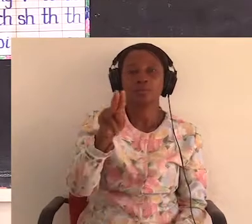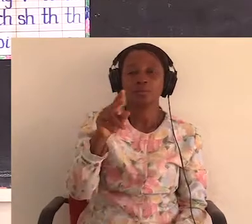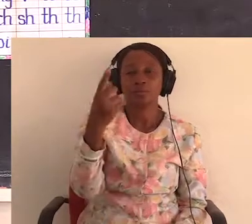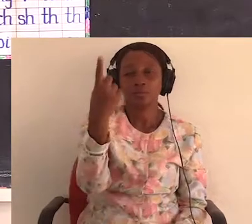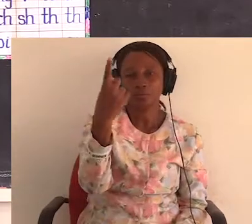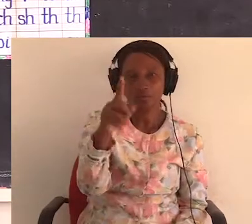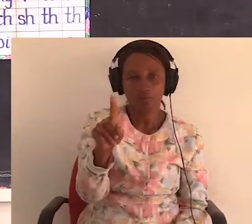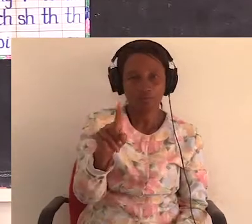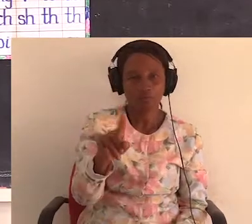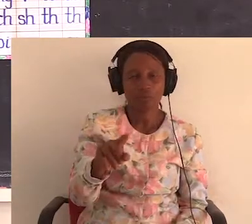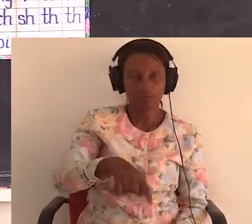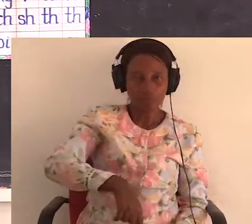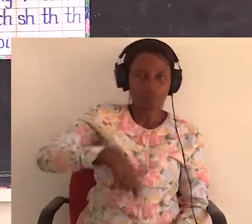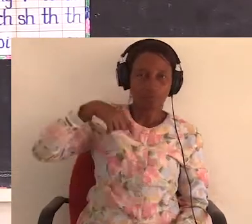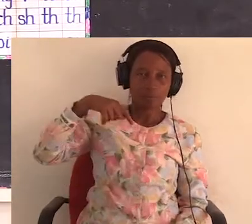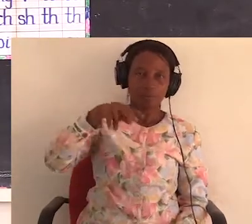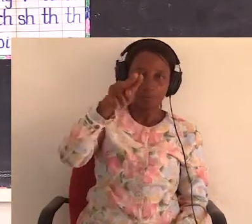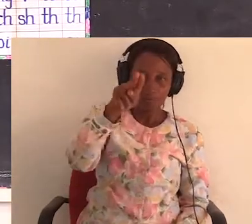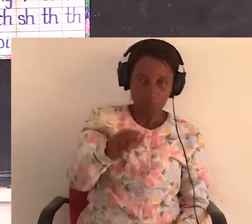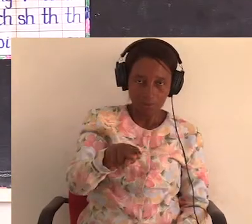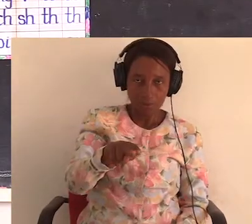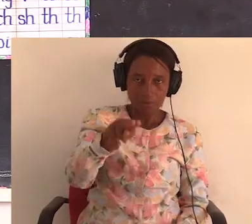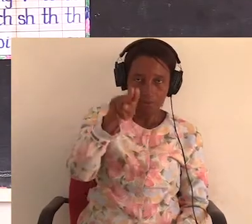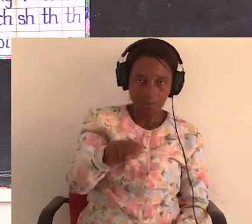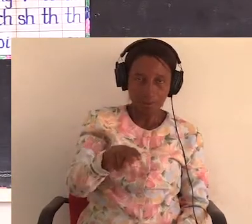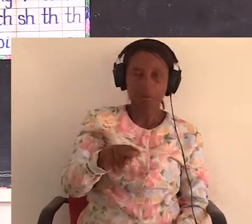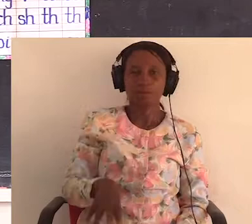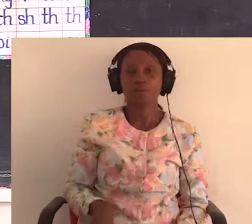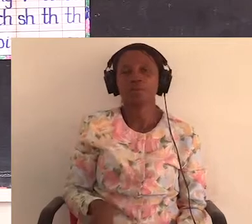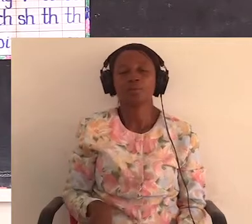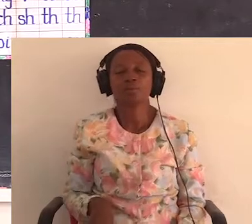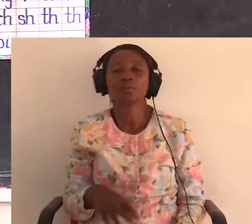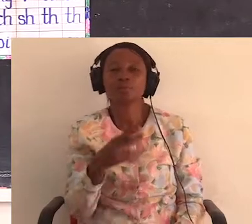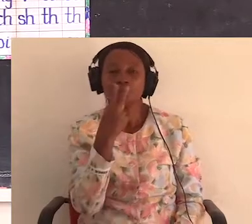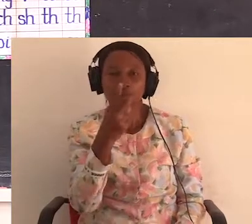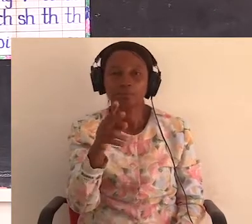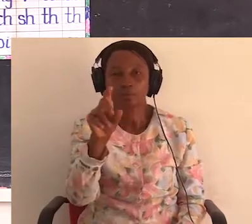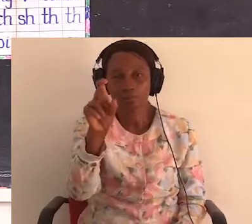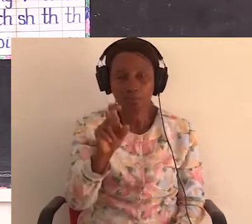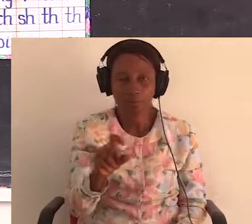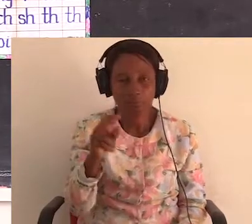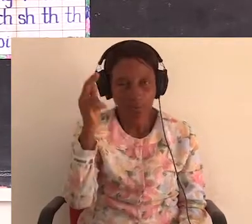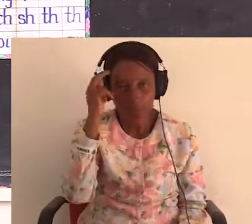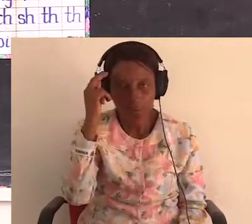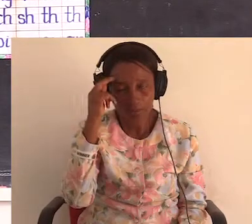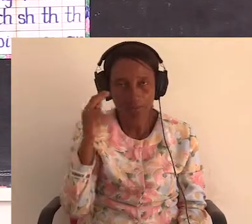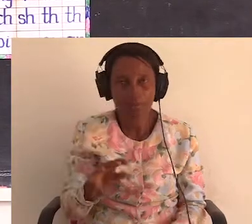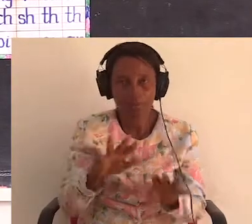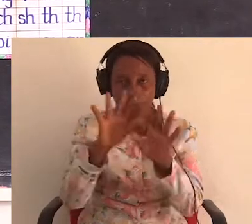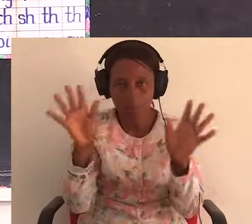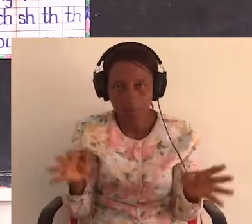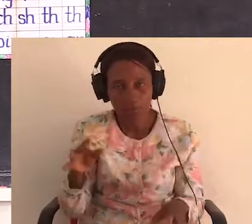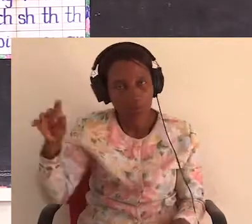The initial sound here is net. Now looking at these words, you realize that all